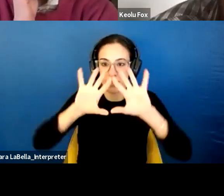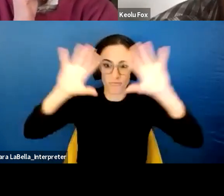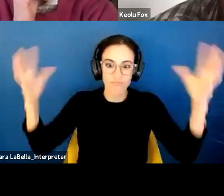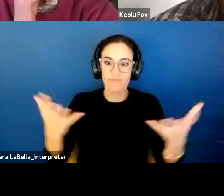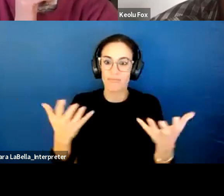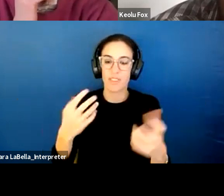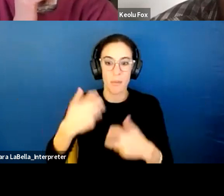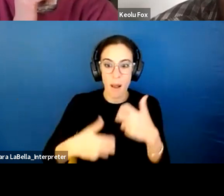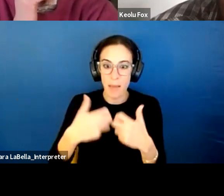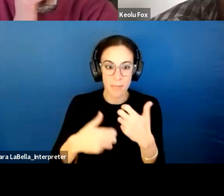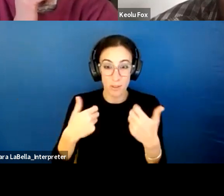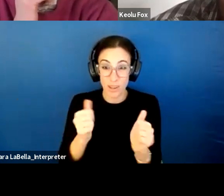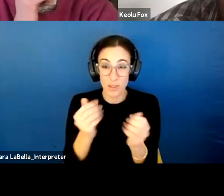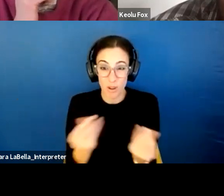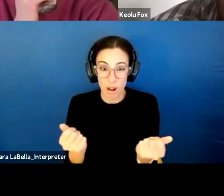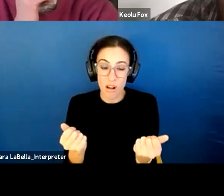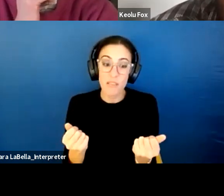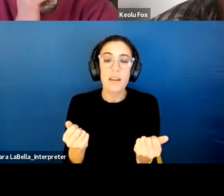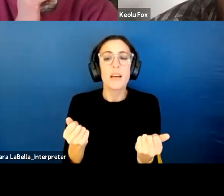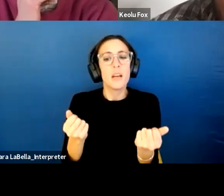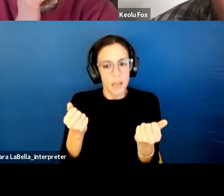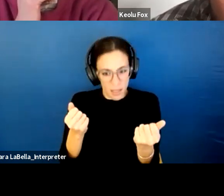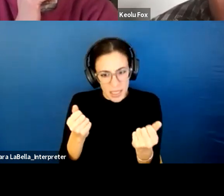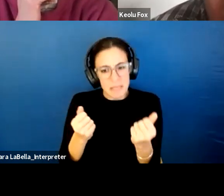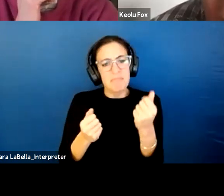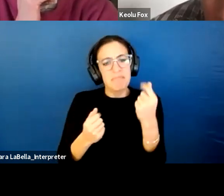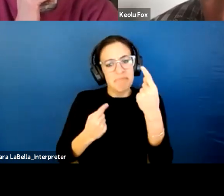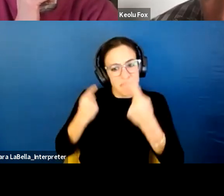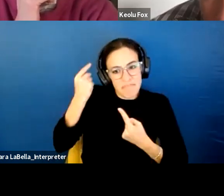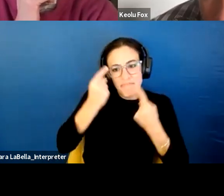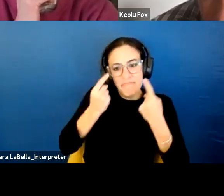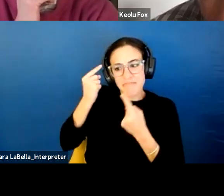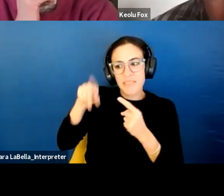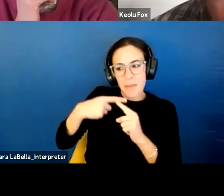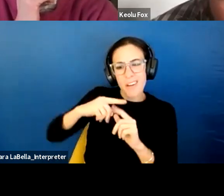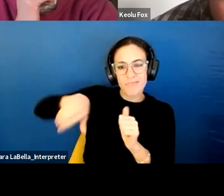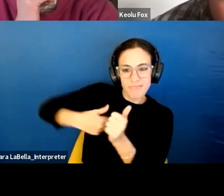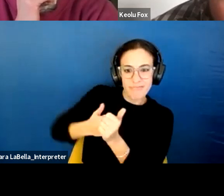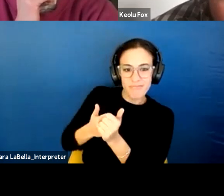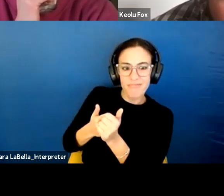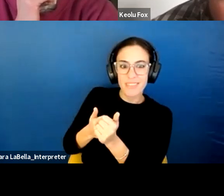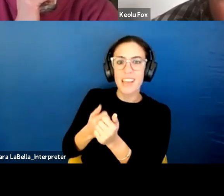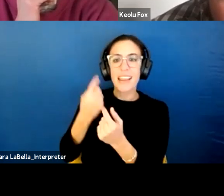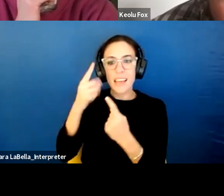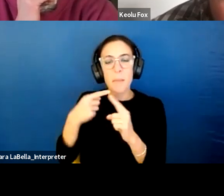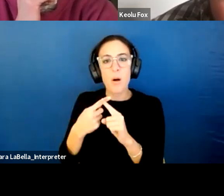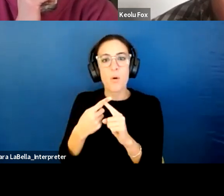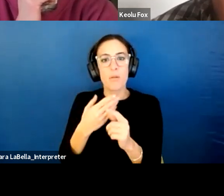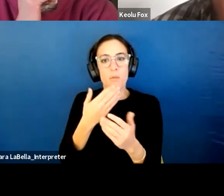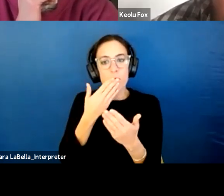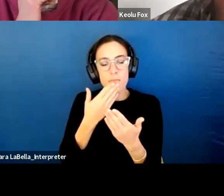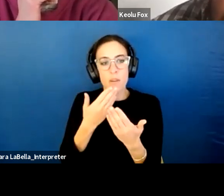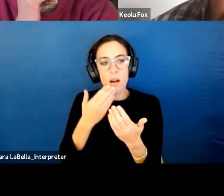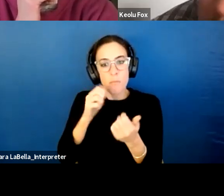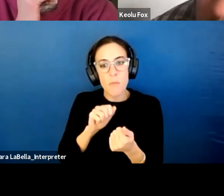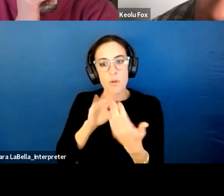do it in a way that is well informed about, you know, what the good actually is, rather than